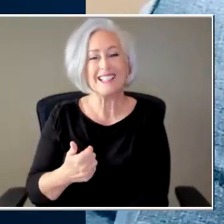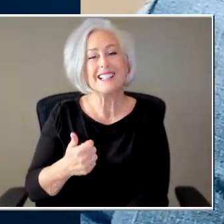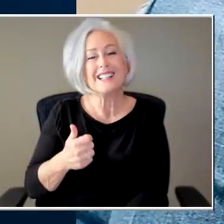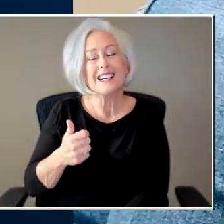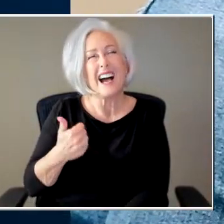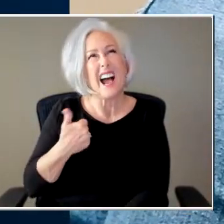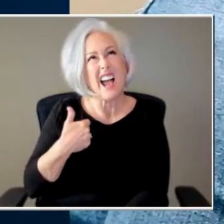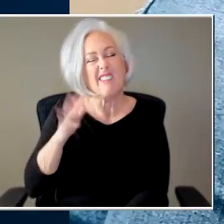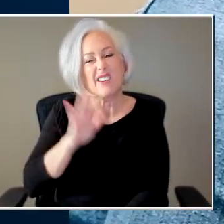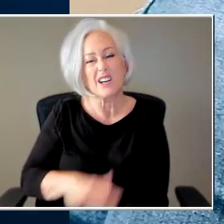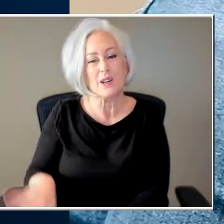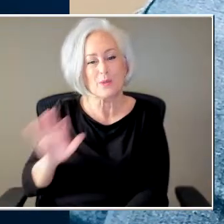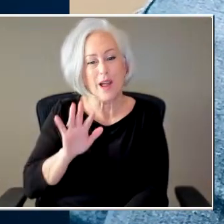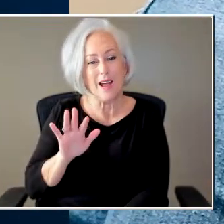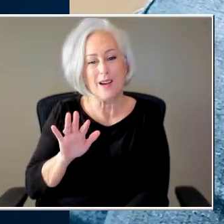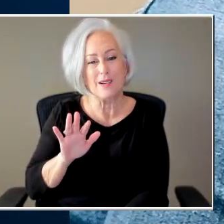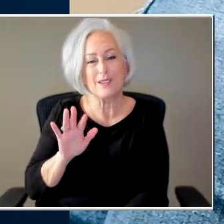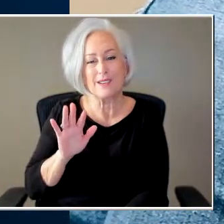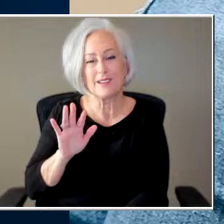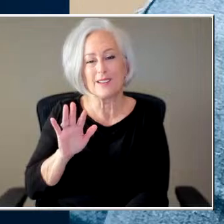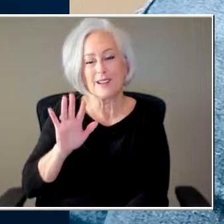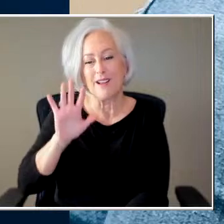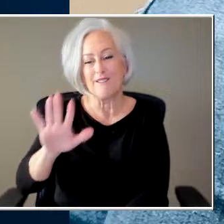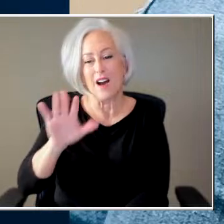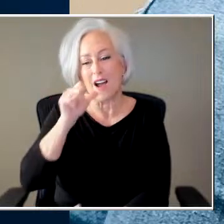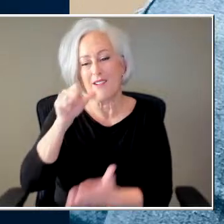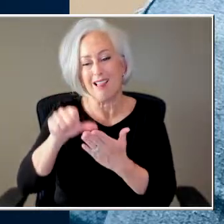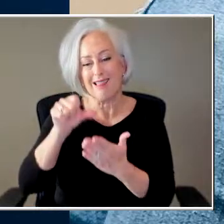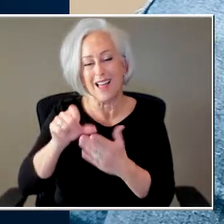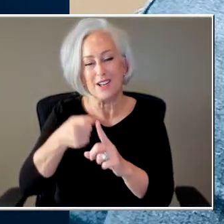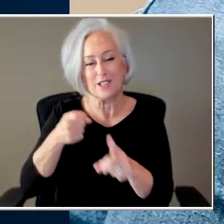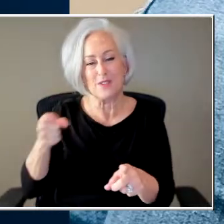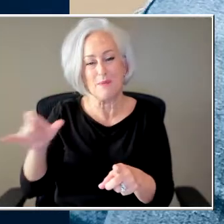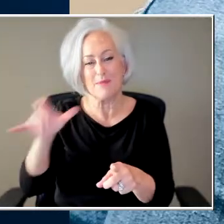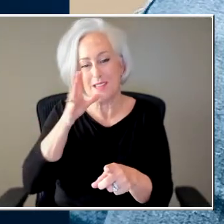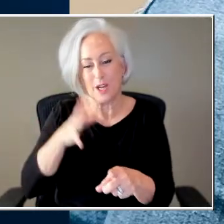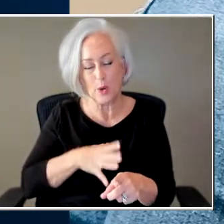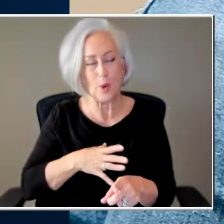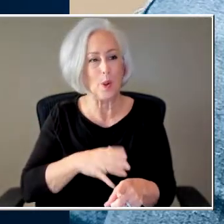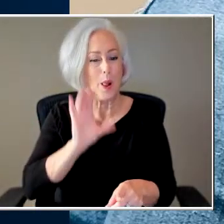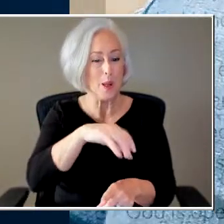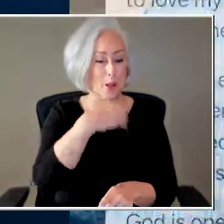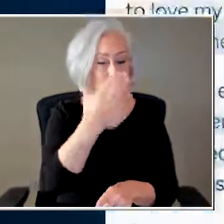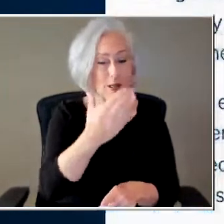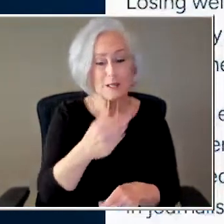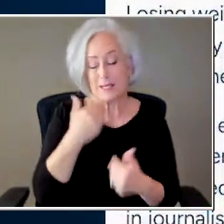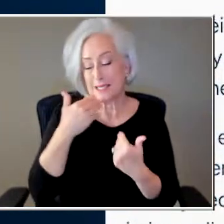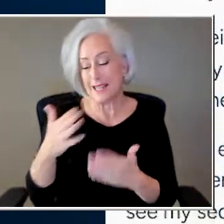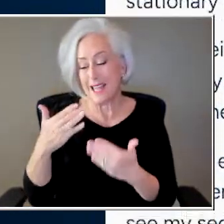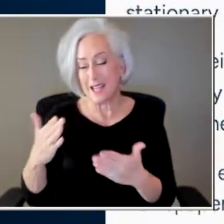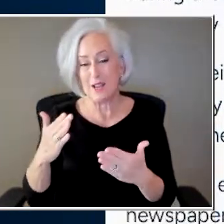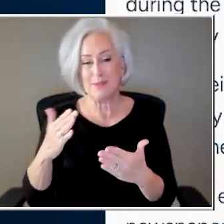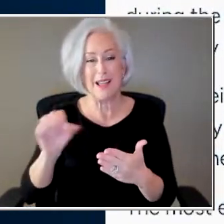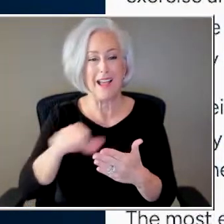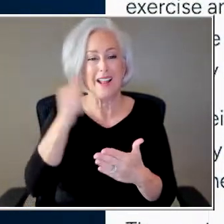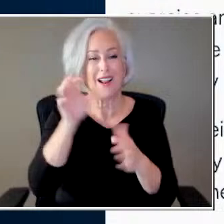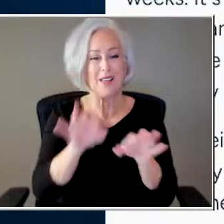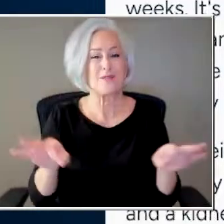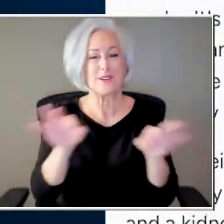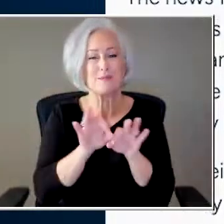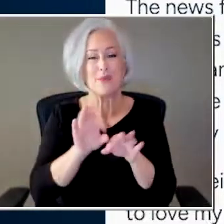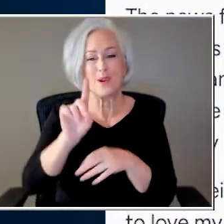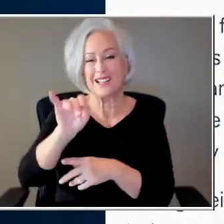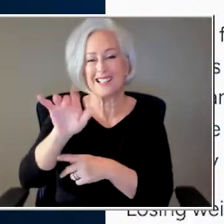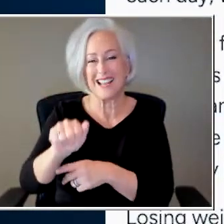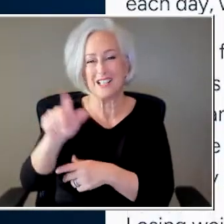letters from her, from Christmas, Thanksgiving, and other important dates. I know she writes, and